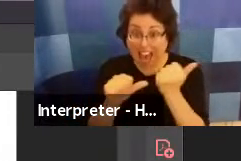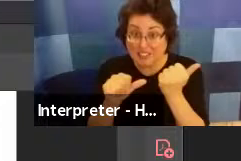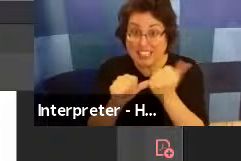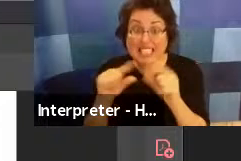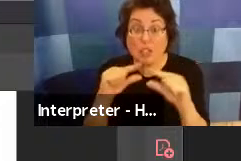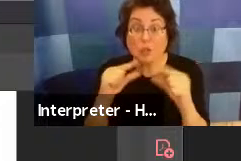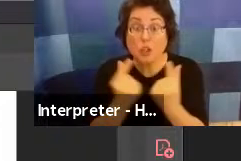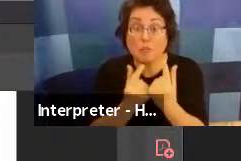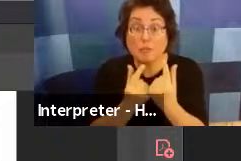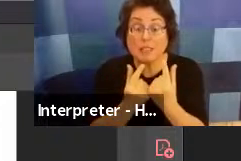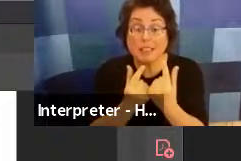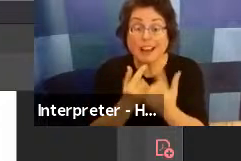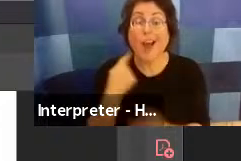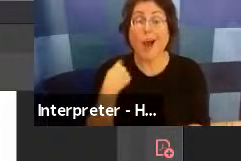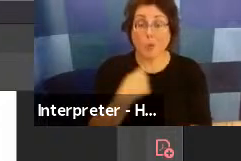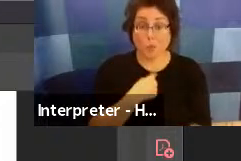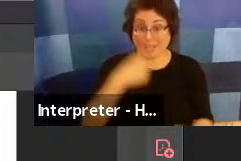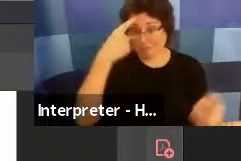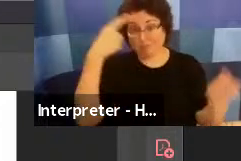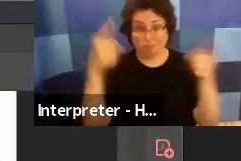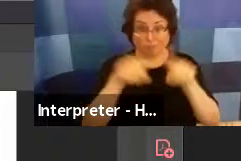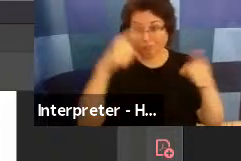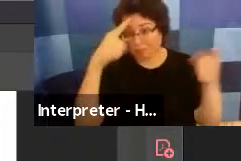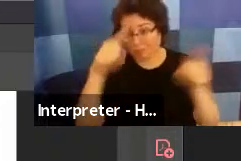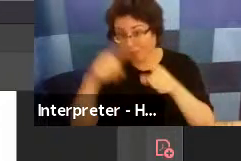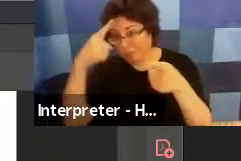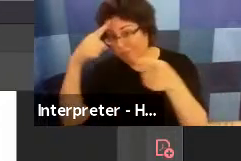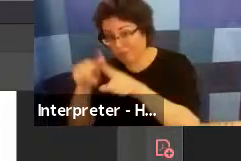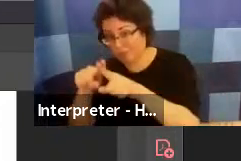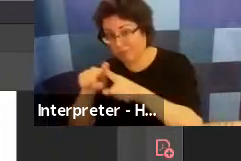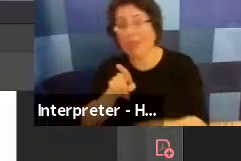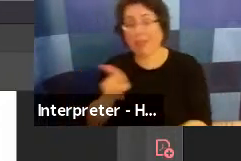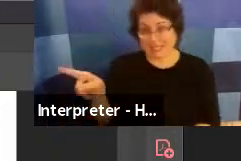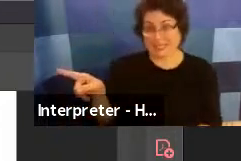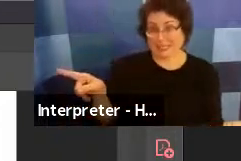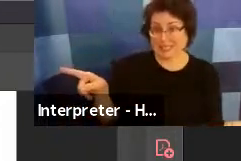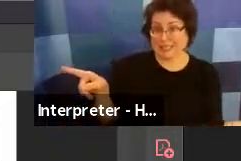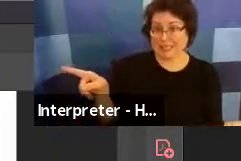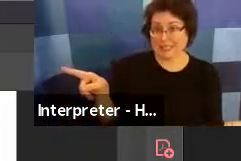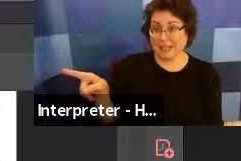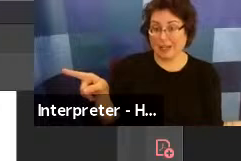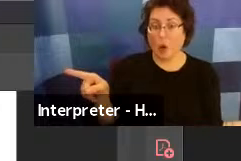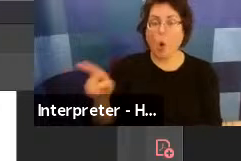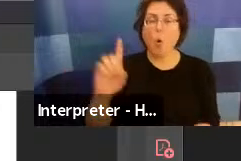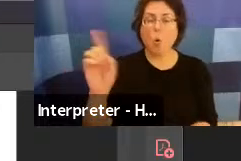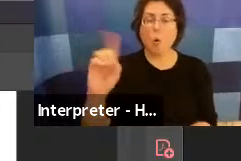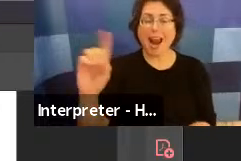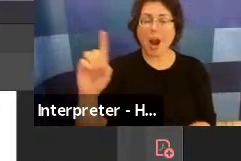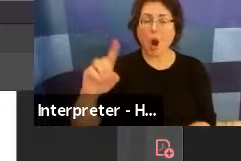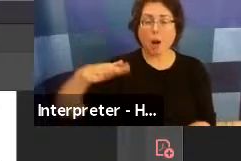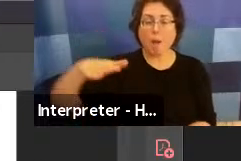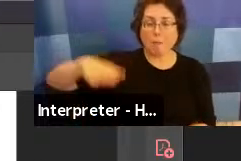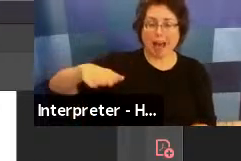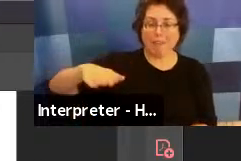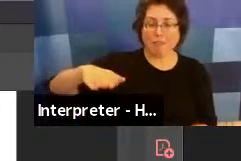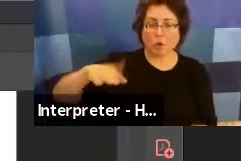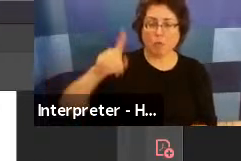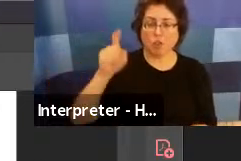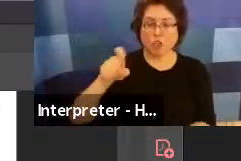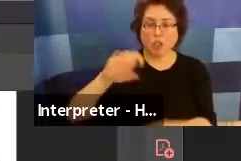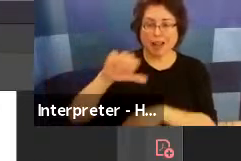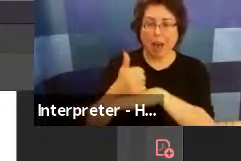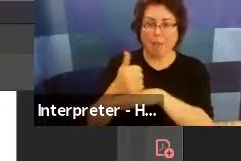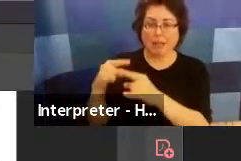to come to the most desirable location for the platform. Now,